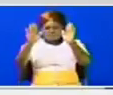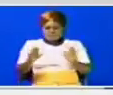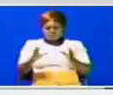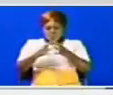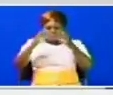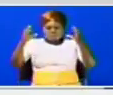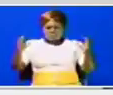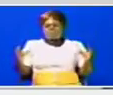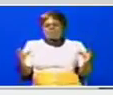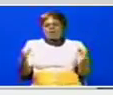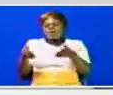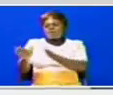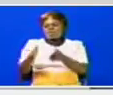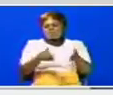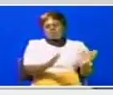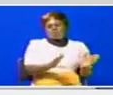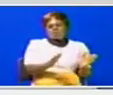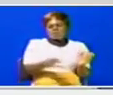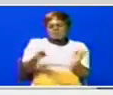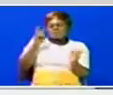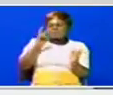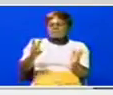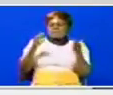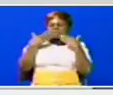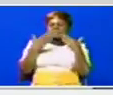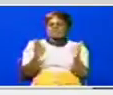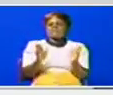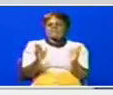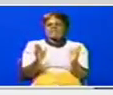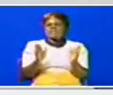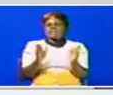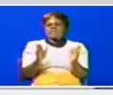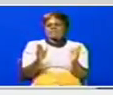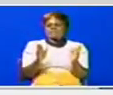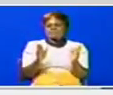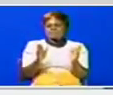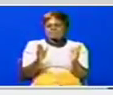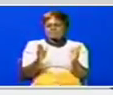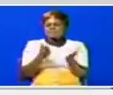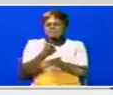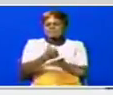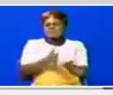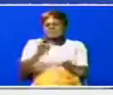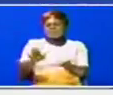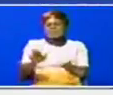growth and opportunity that we've witnessed in that sector.